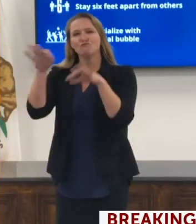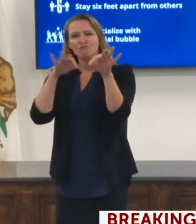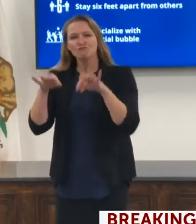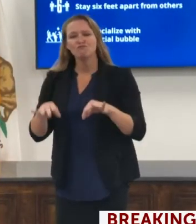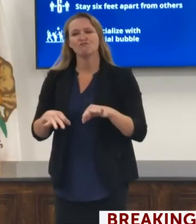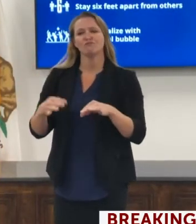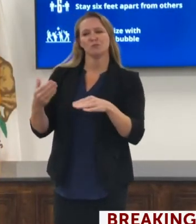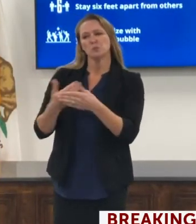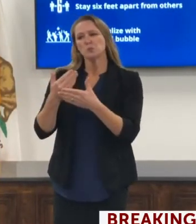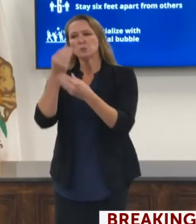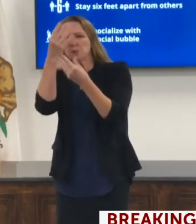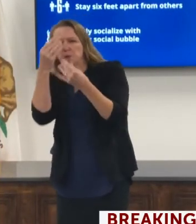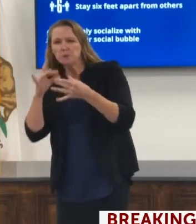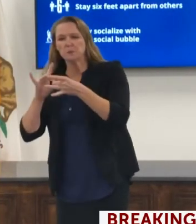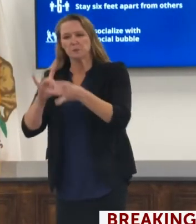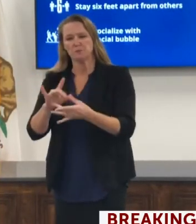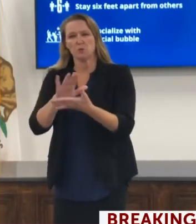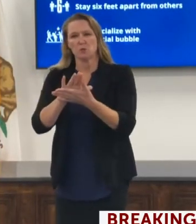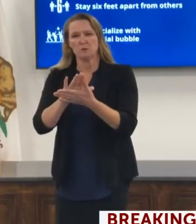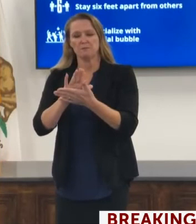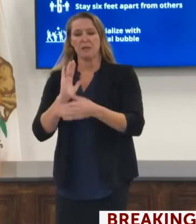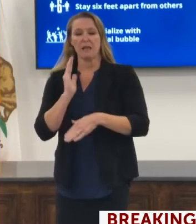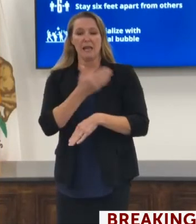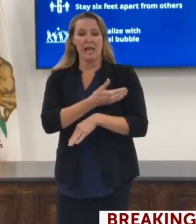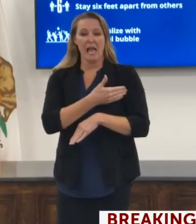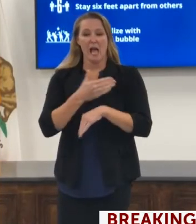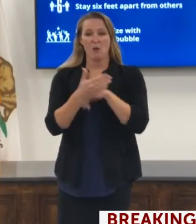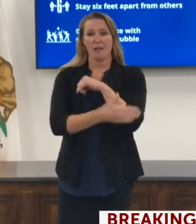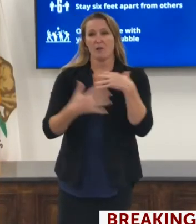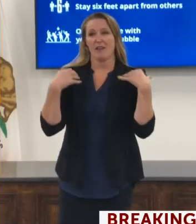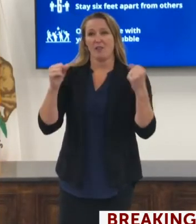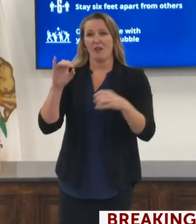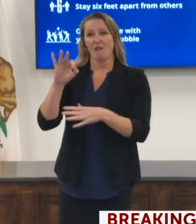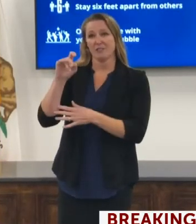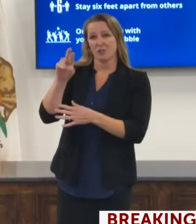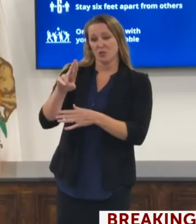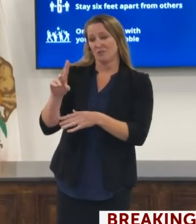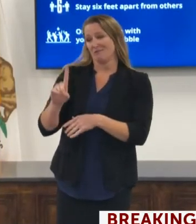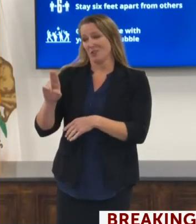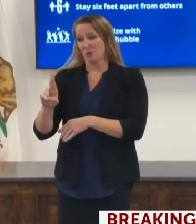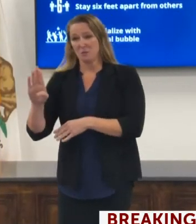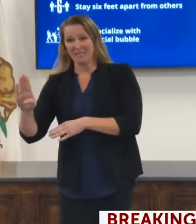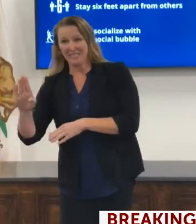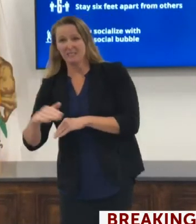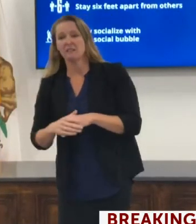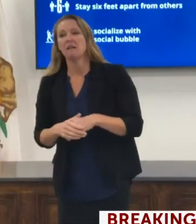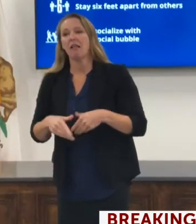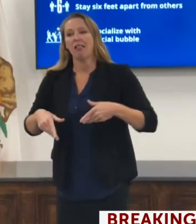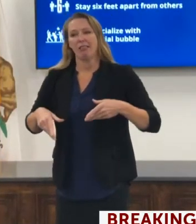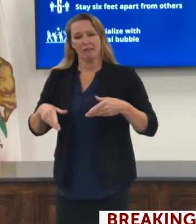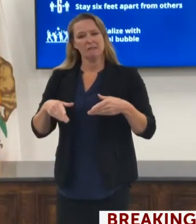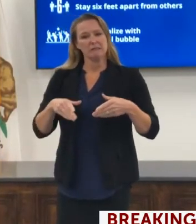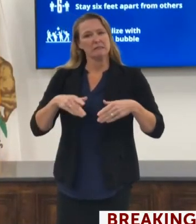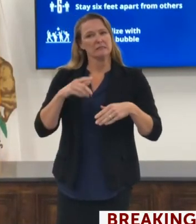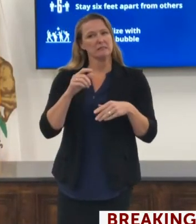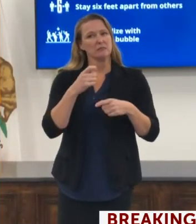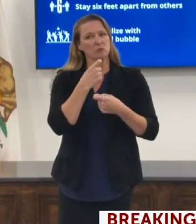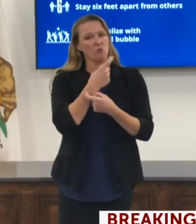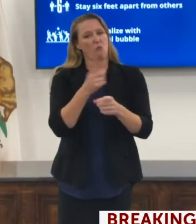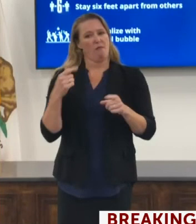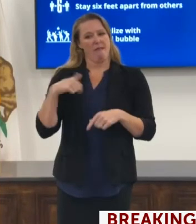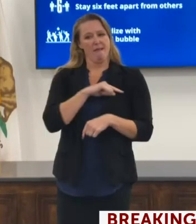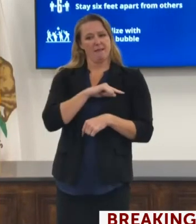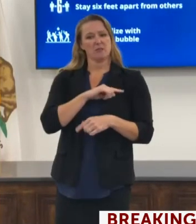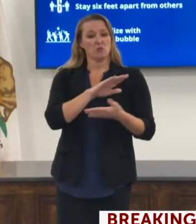schools throughout our county. Our County Health Officer, Dr. Penny Borenstein, has affirmed schools within our county have the option